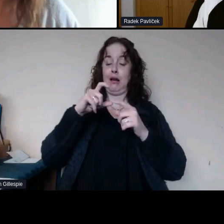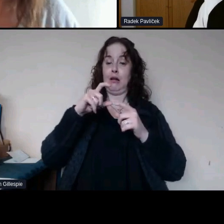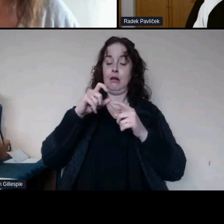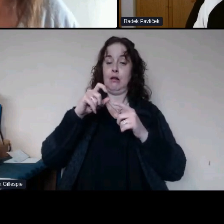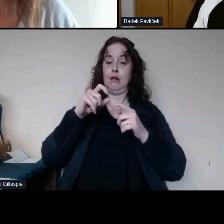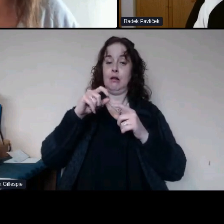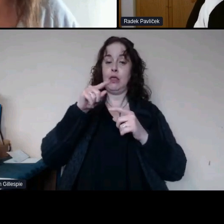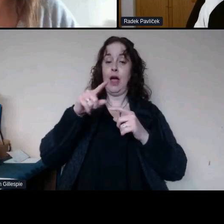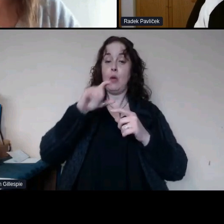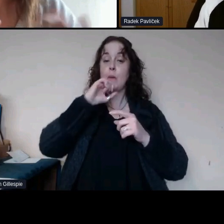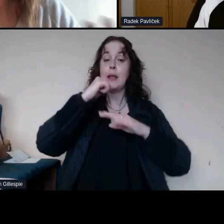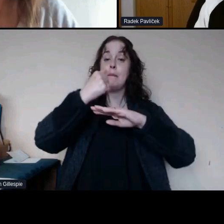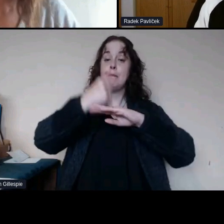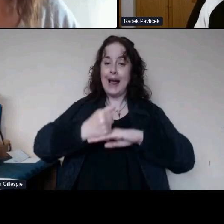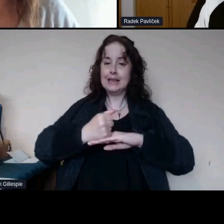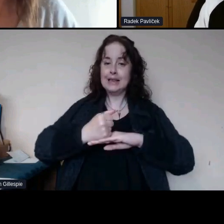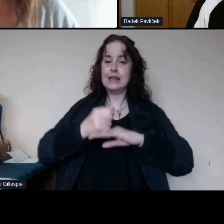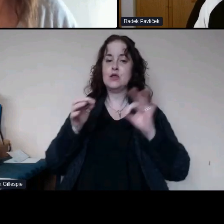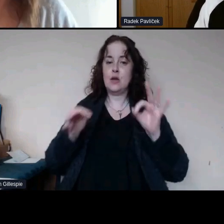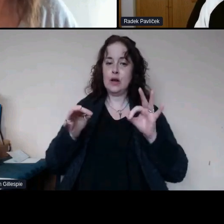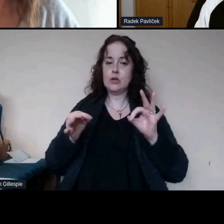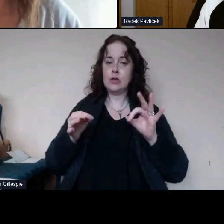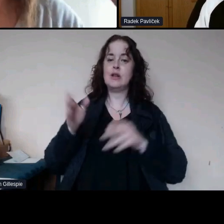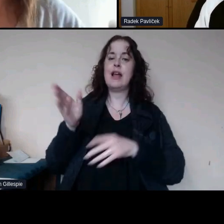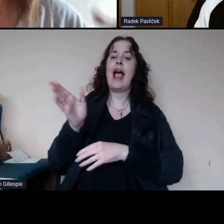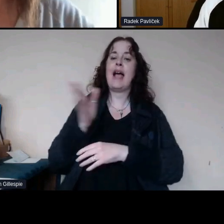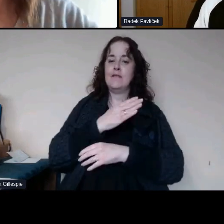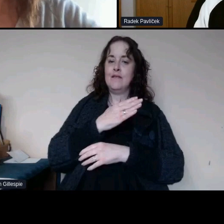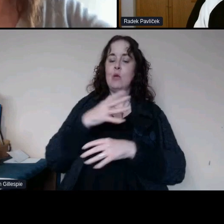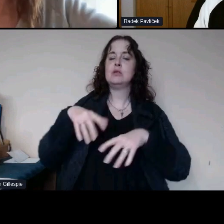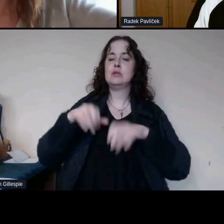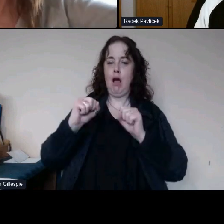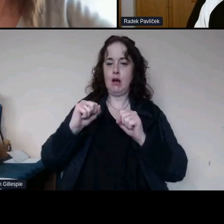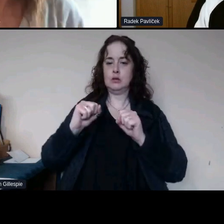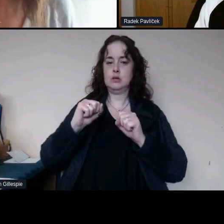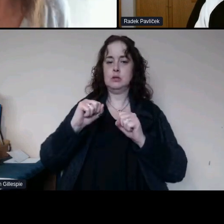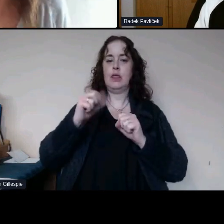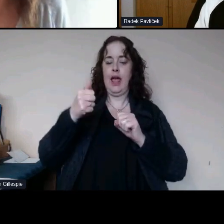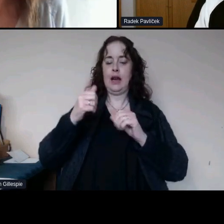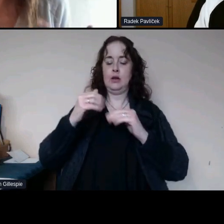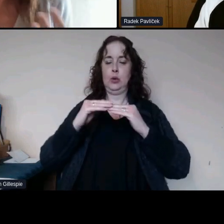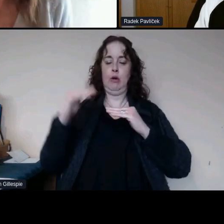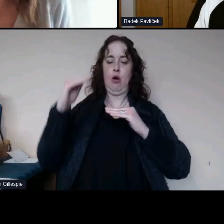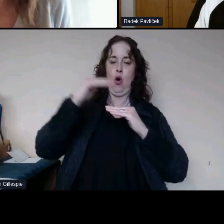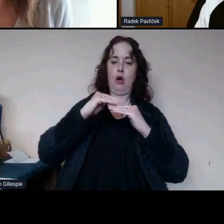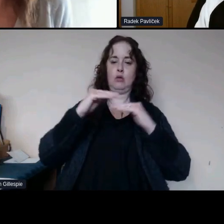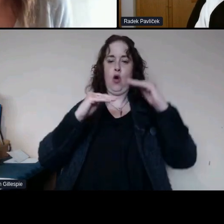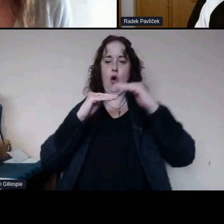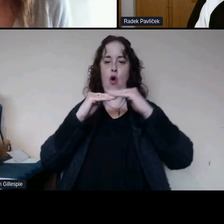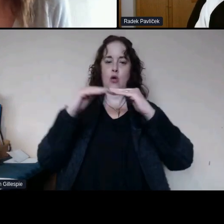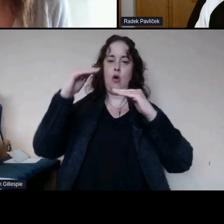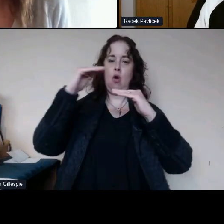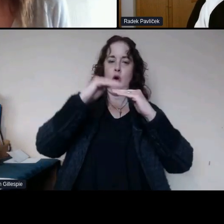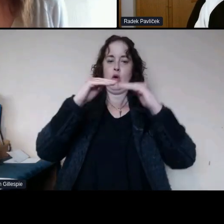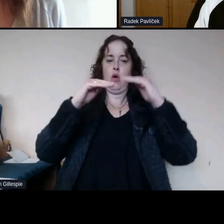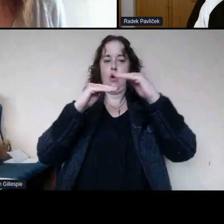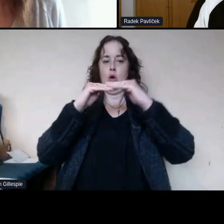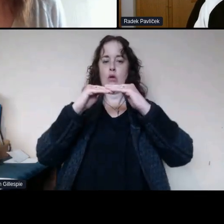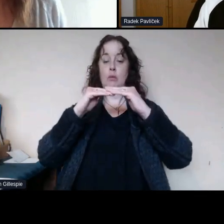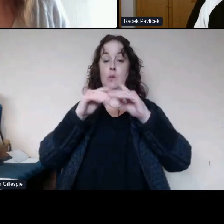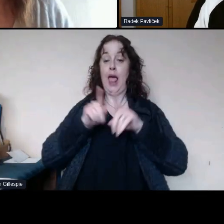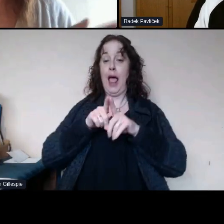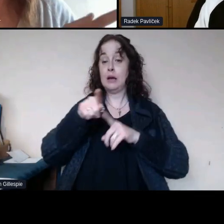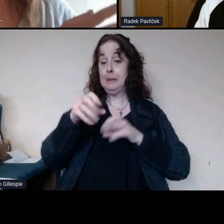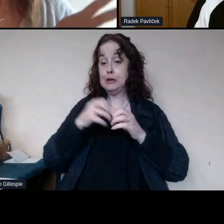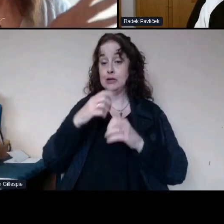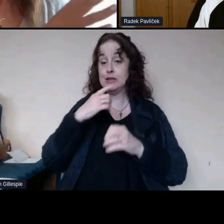basic certification that kind of everyone starts with, and then you build on to other things. But it's absolutely true, as Beatriz says, if you have